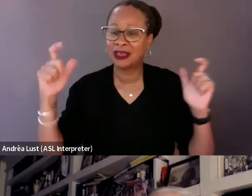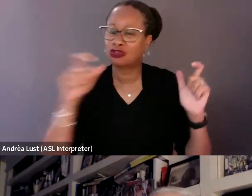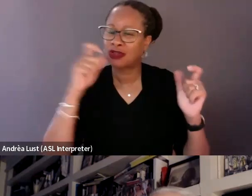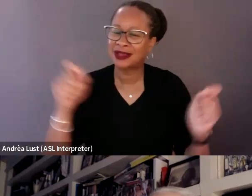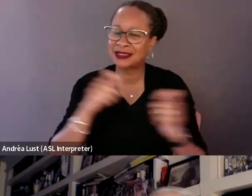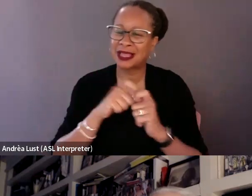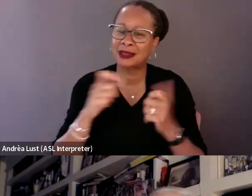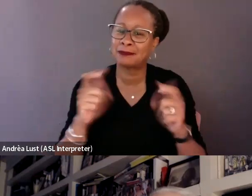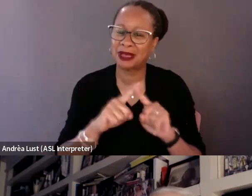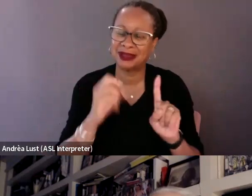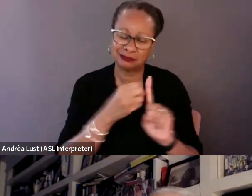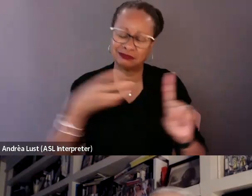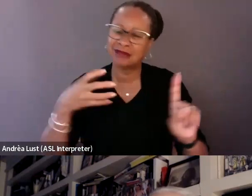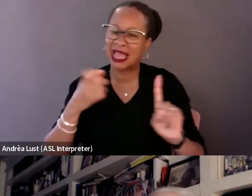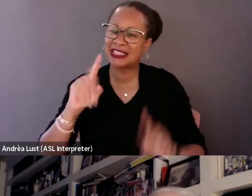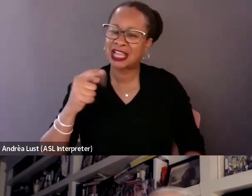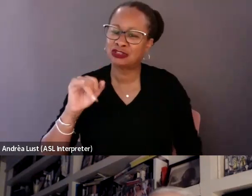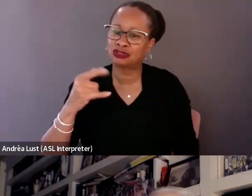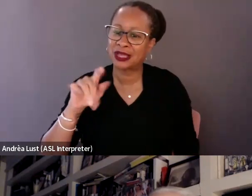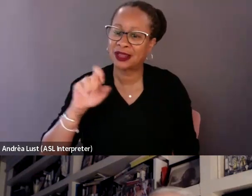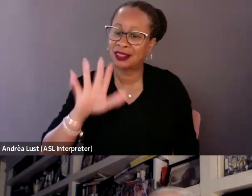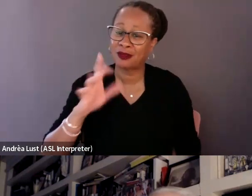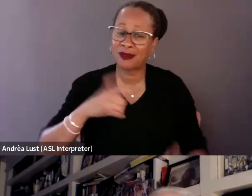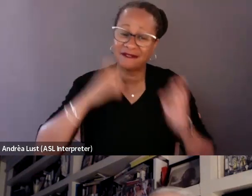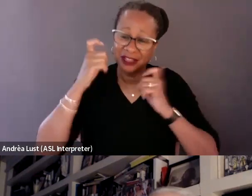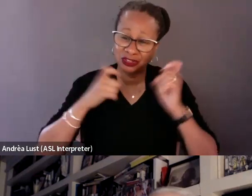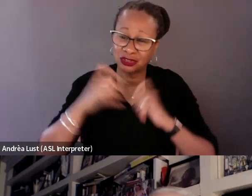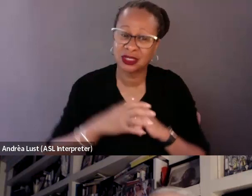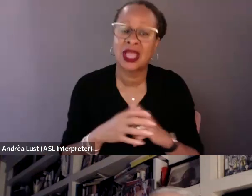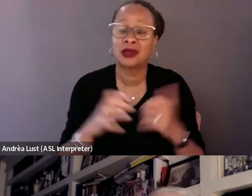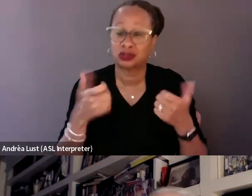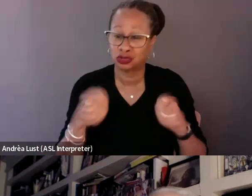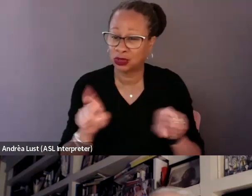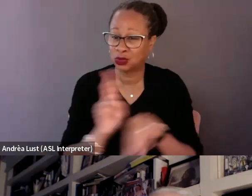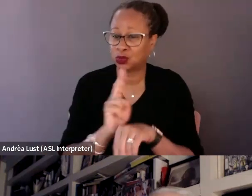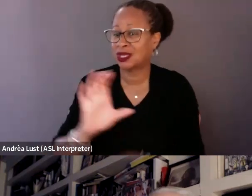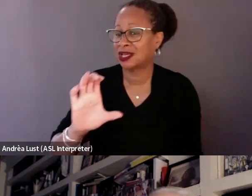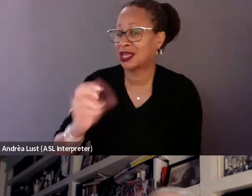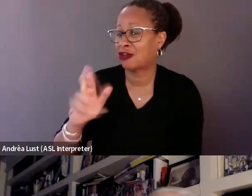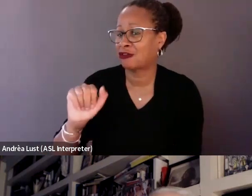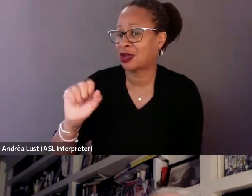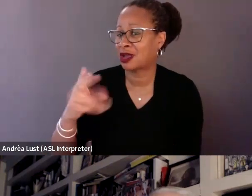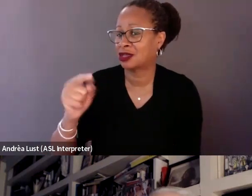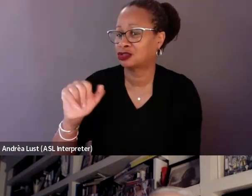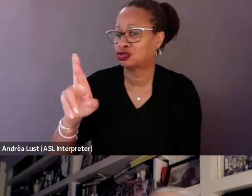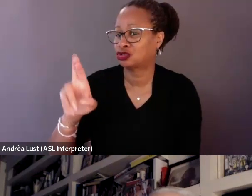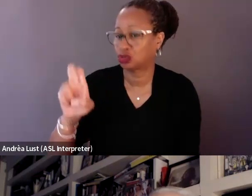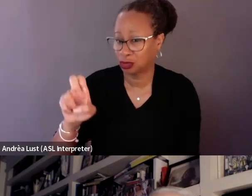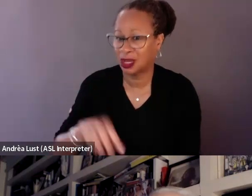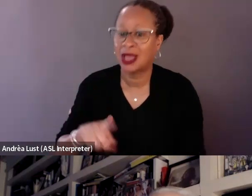the hands, and well, all the time we try to make a caricature, but in a very